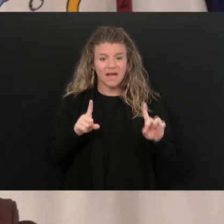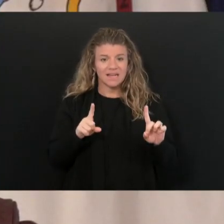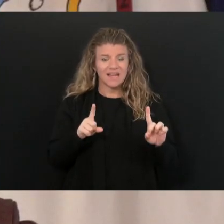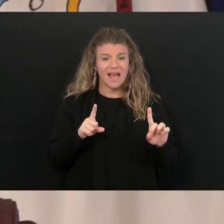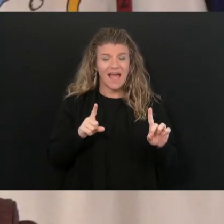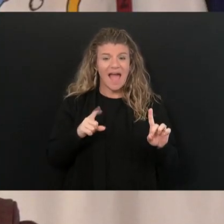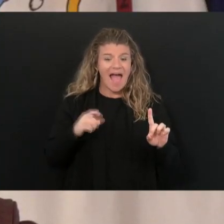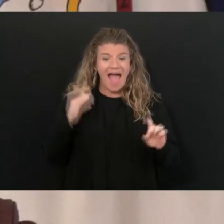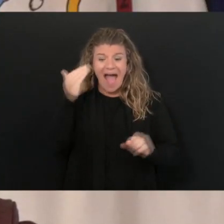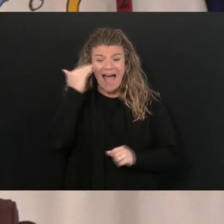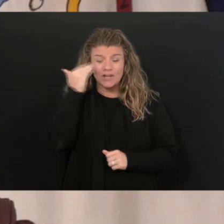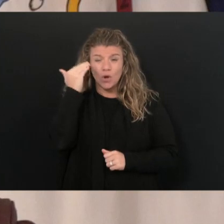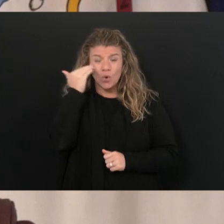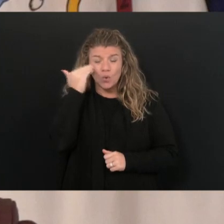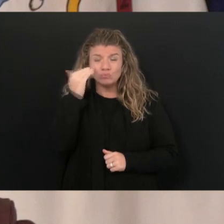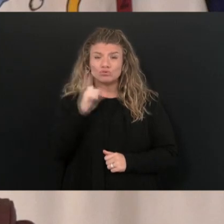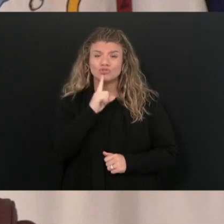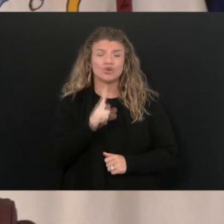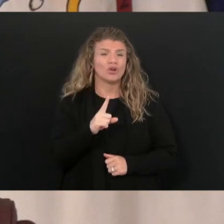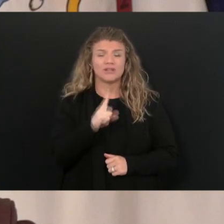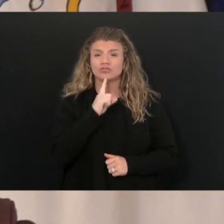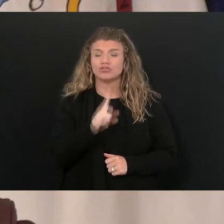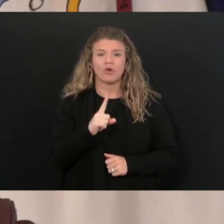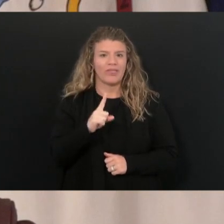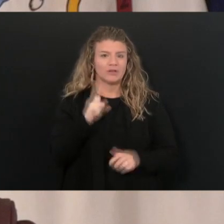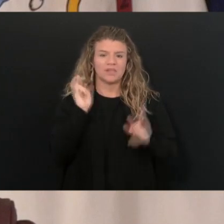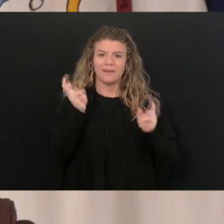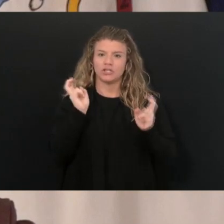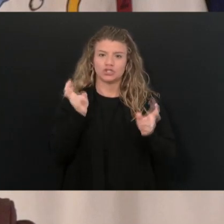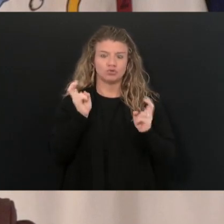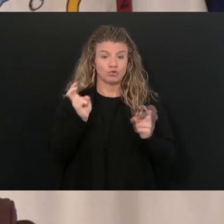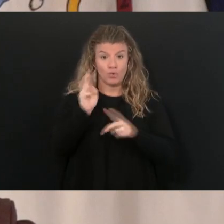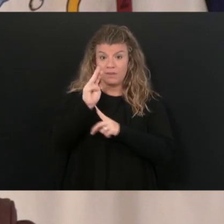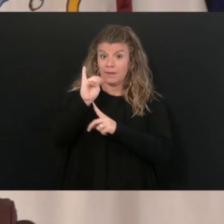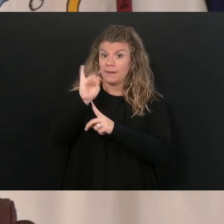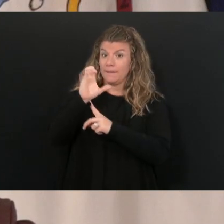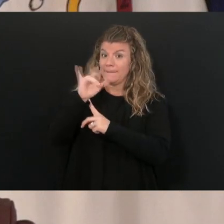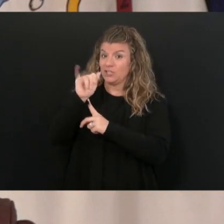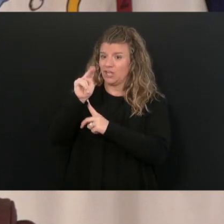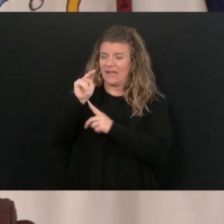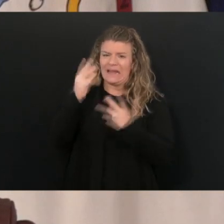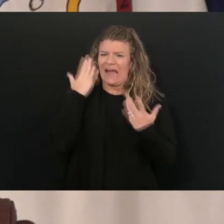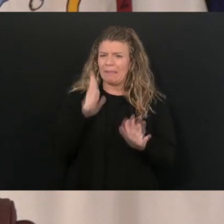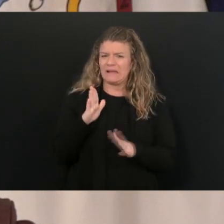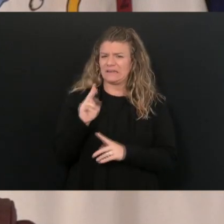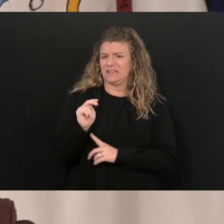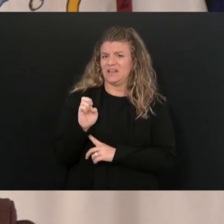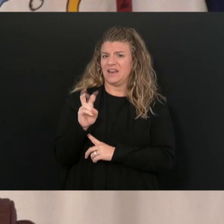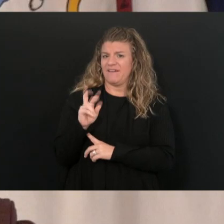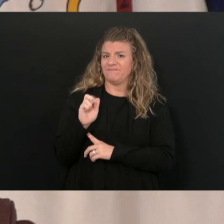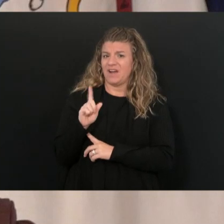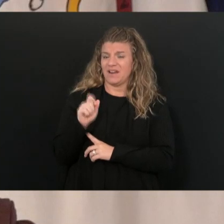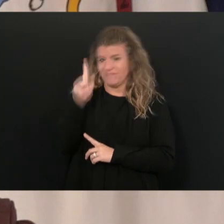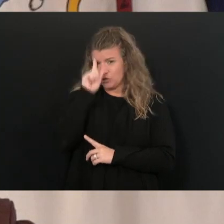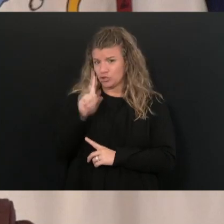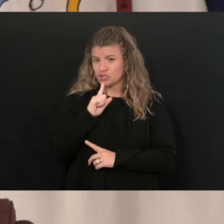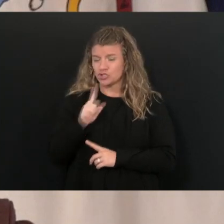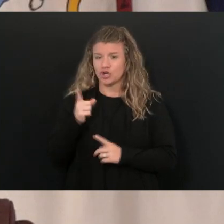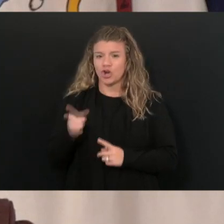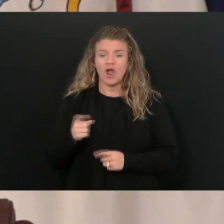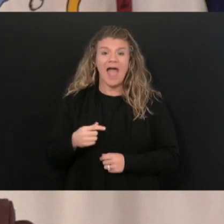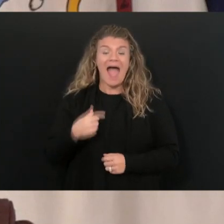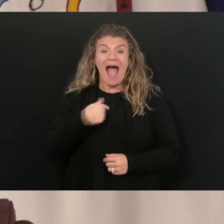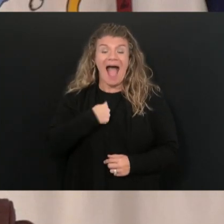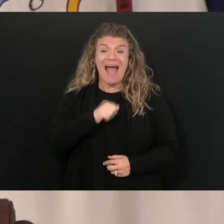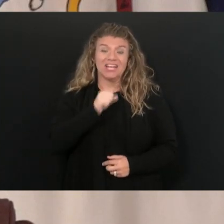I know there's surely some issues with Michigan. I don't know much with Nevada and everything. I am not a fan of the